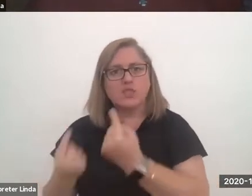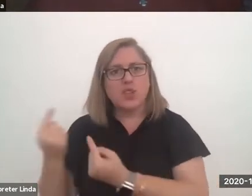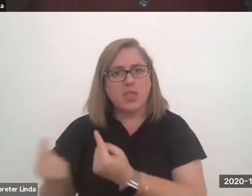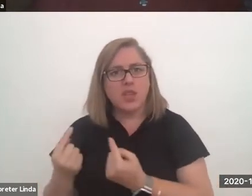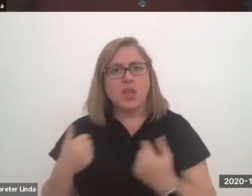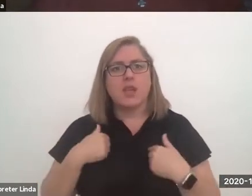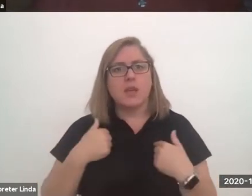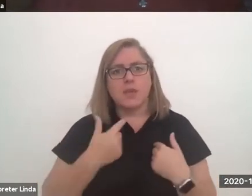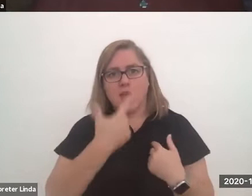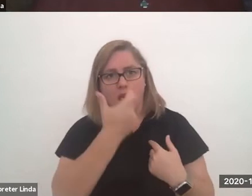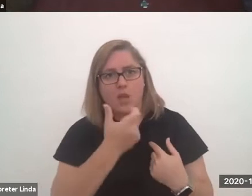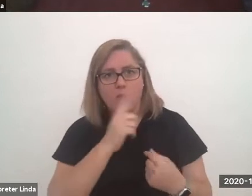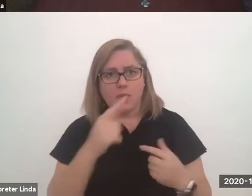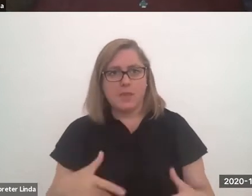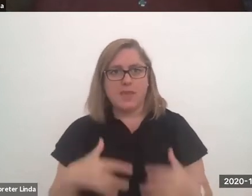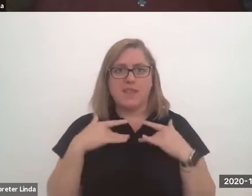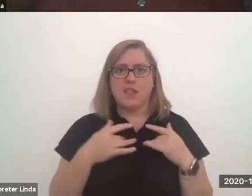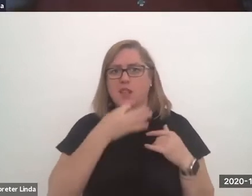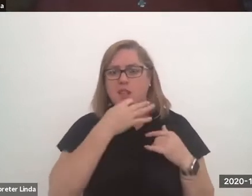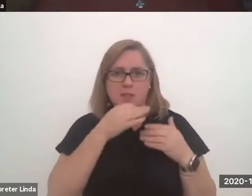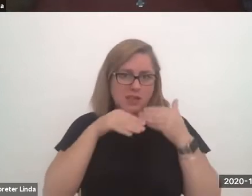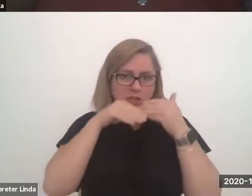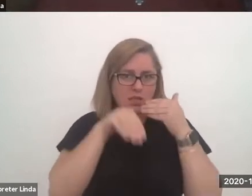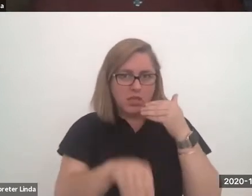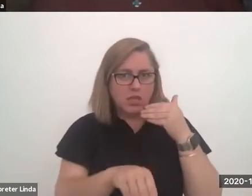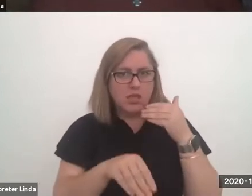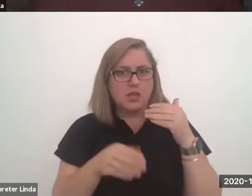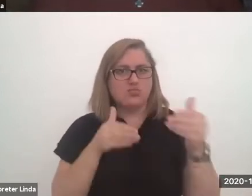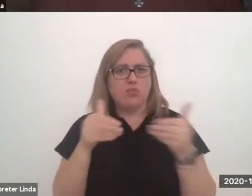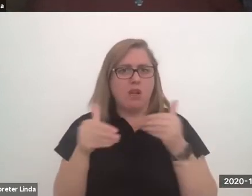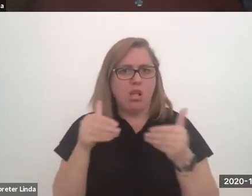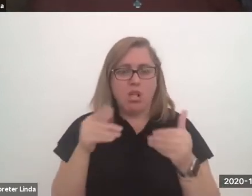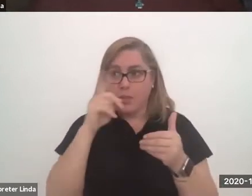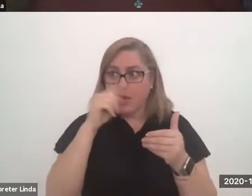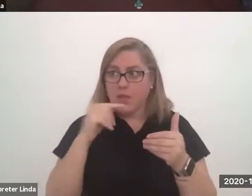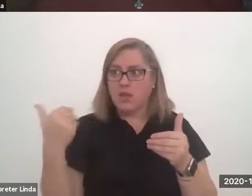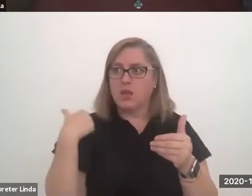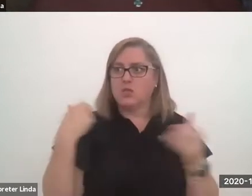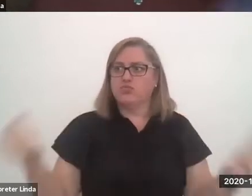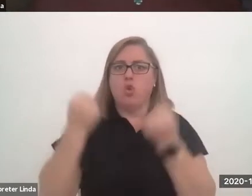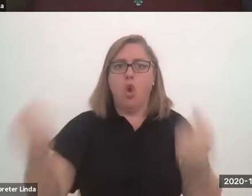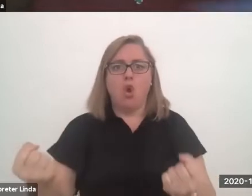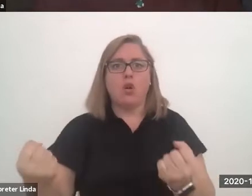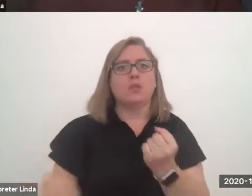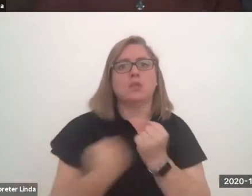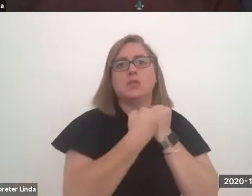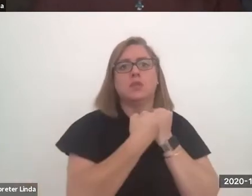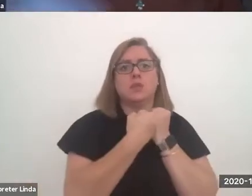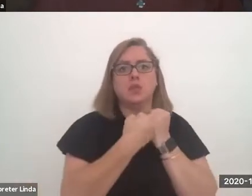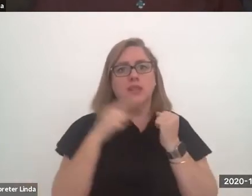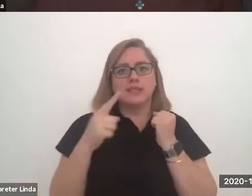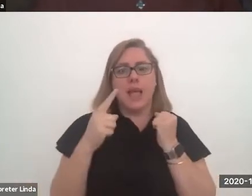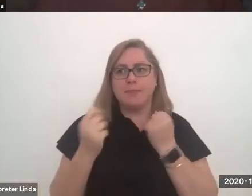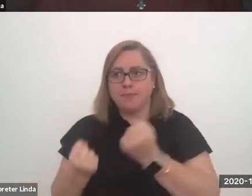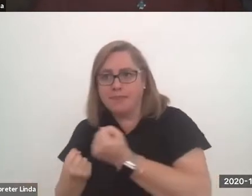that when I've kind of felt like I've been really struggling, the people that support me have been strong. Mm-hmm. And then vice versa, I've